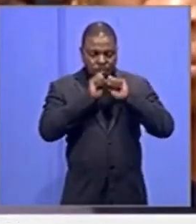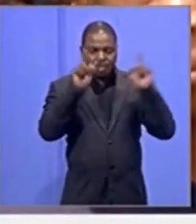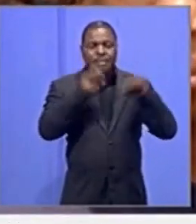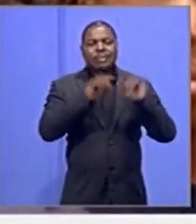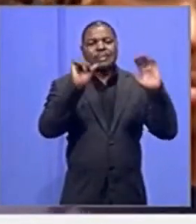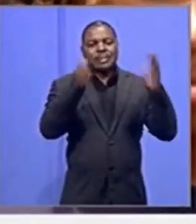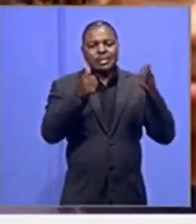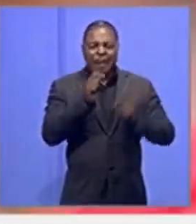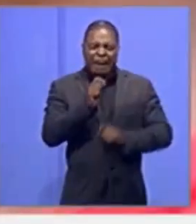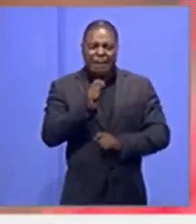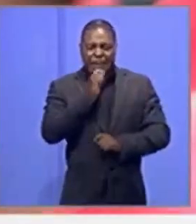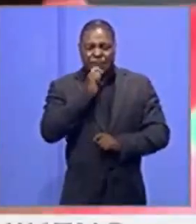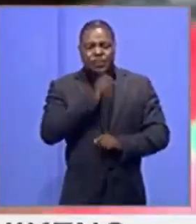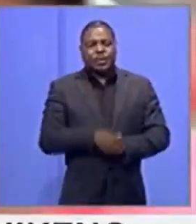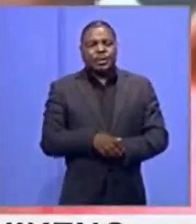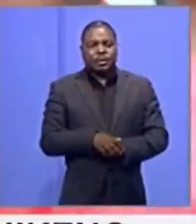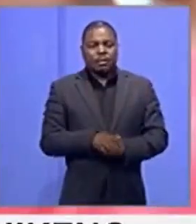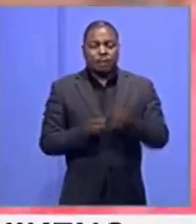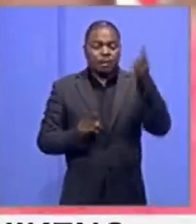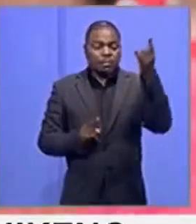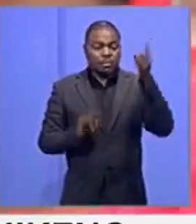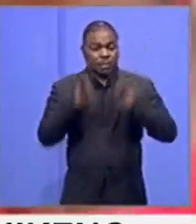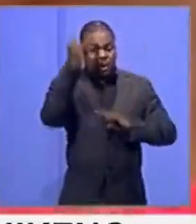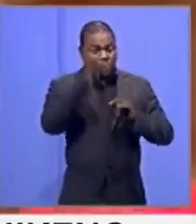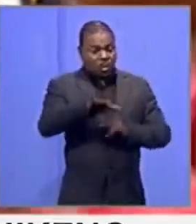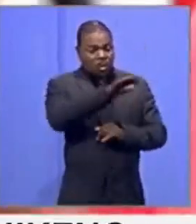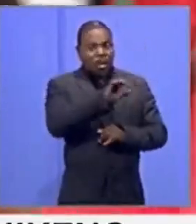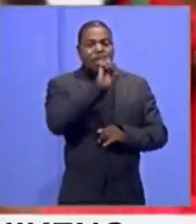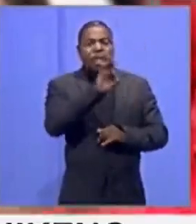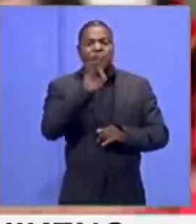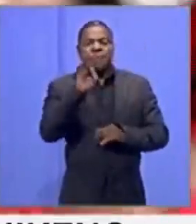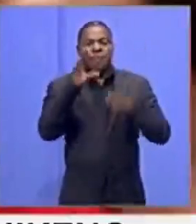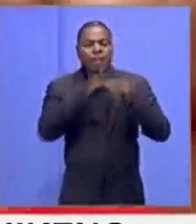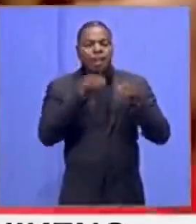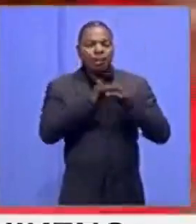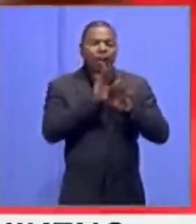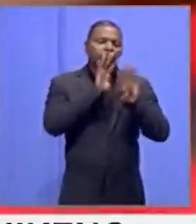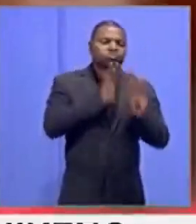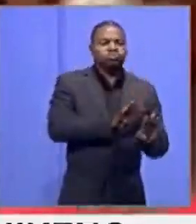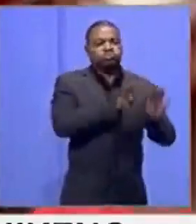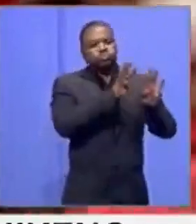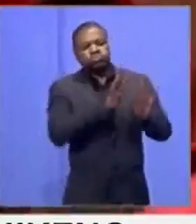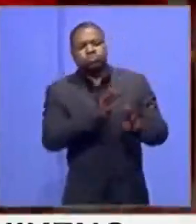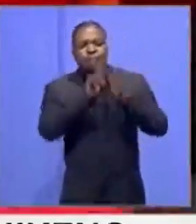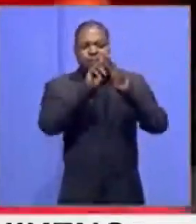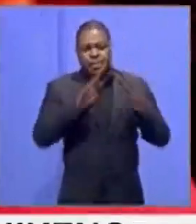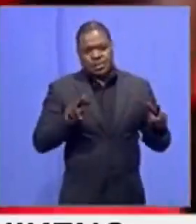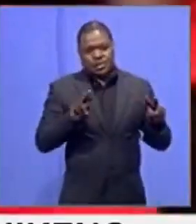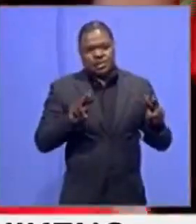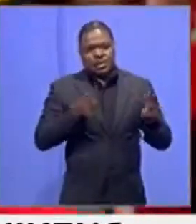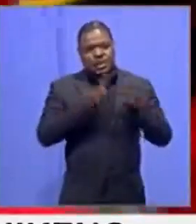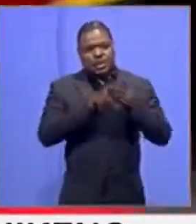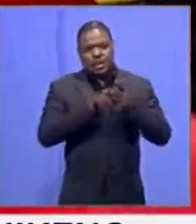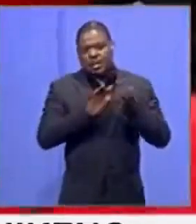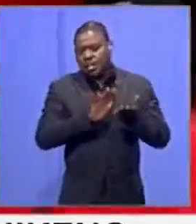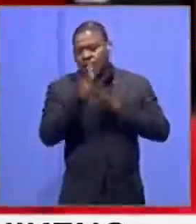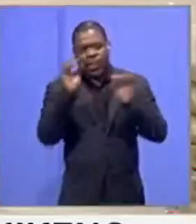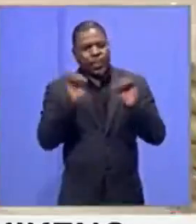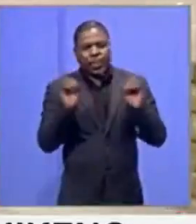6 fro toropong ditho tsa EFF di bile le mogwanto o neng o khutsitse mme ho ne ho sena